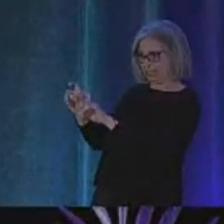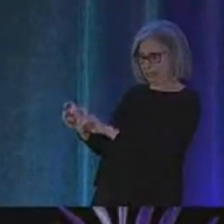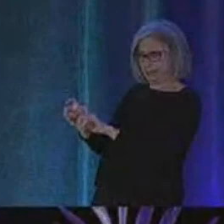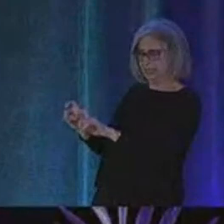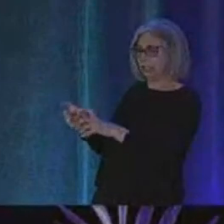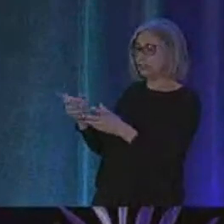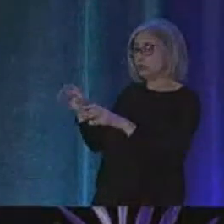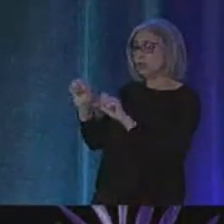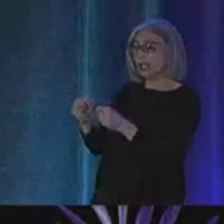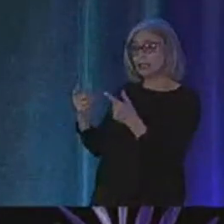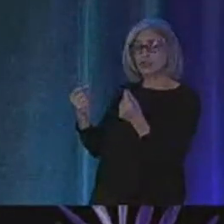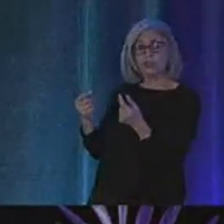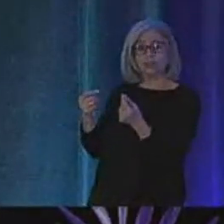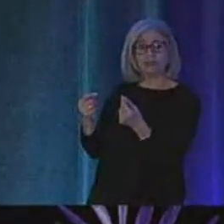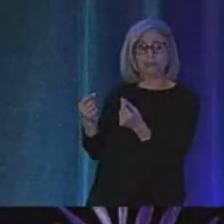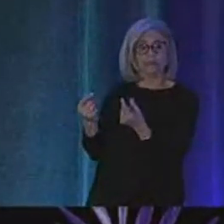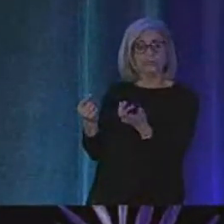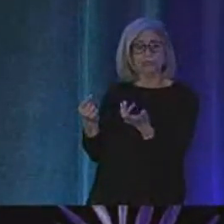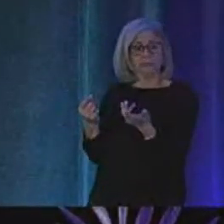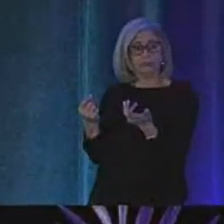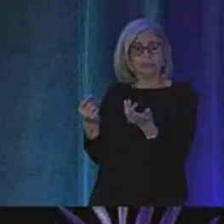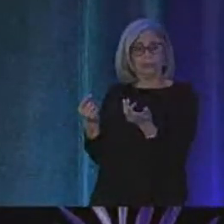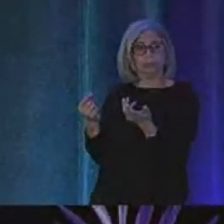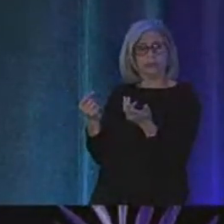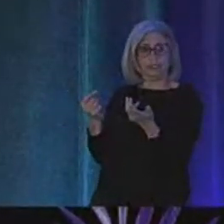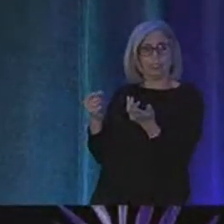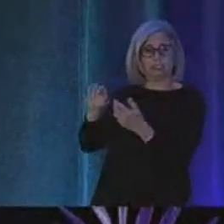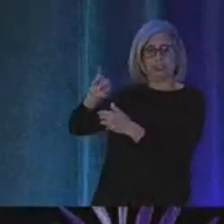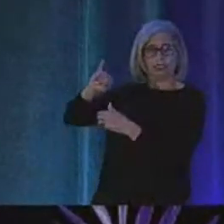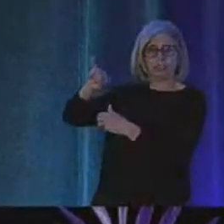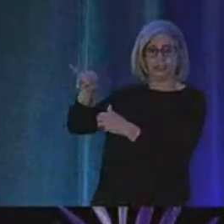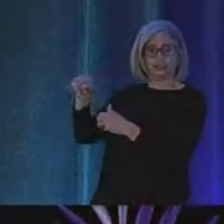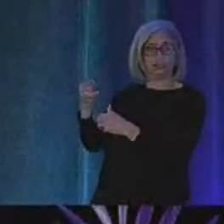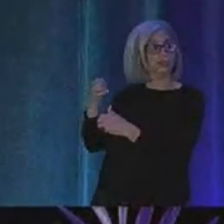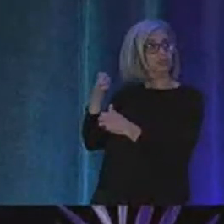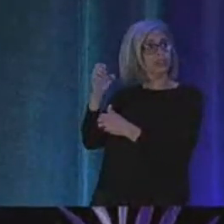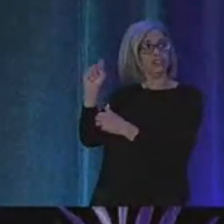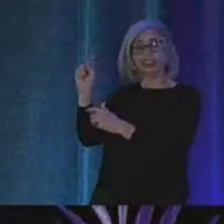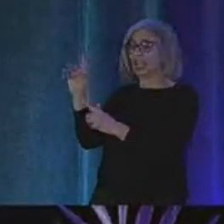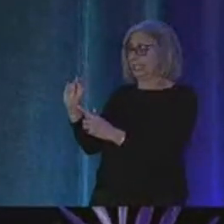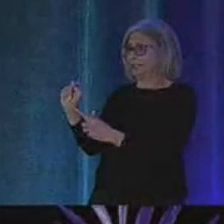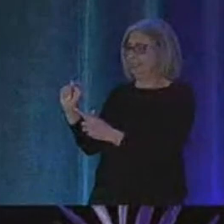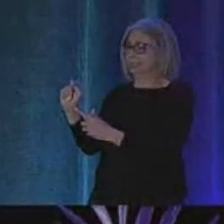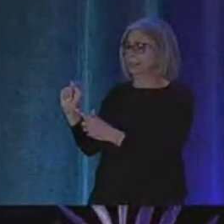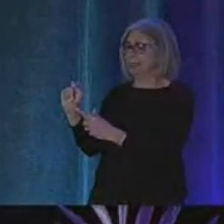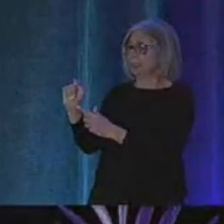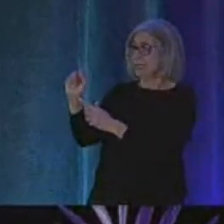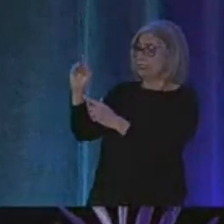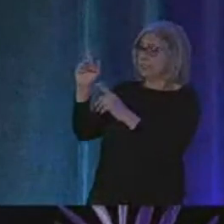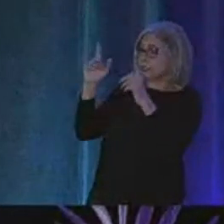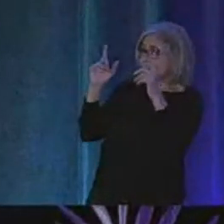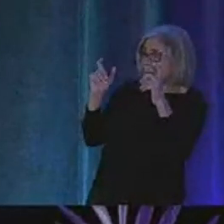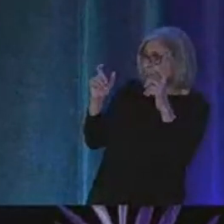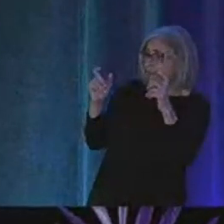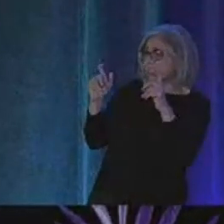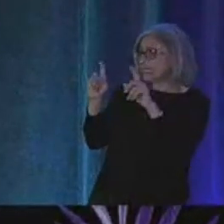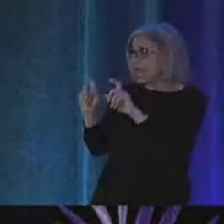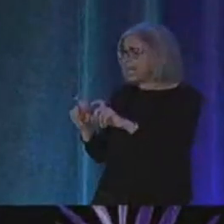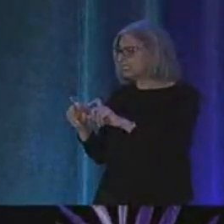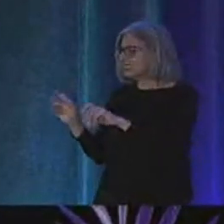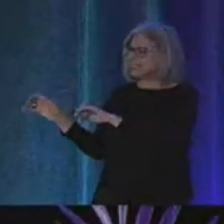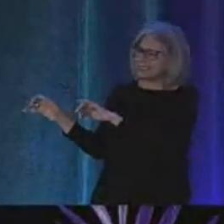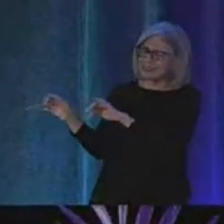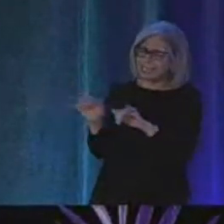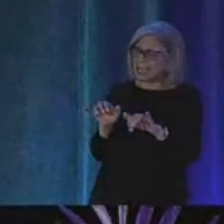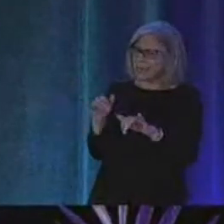do, Jest and React testing library for your unit tests, component tests, snapshot tests, just like you